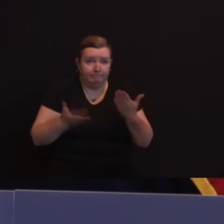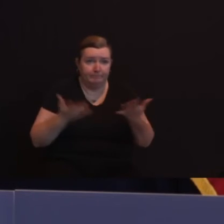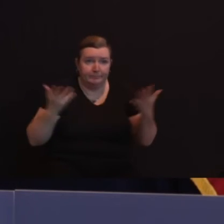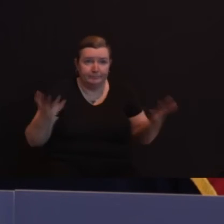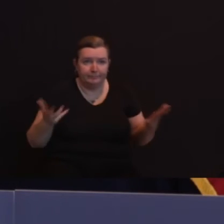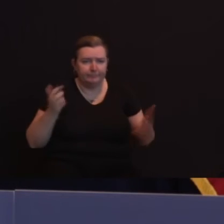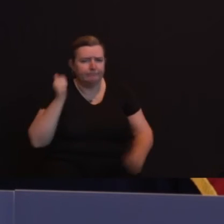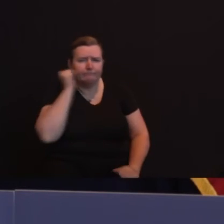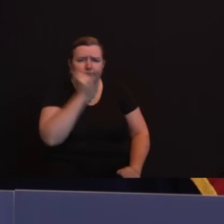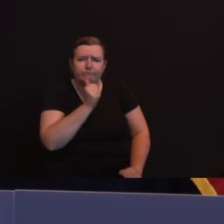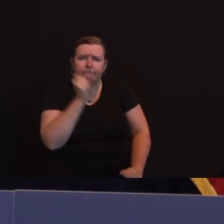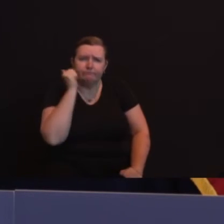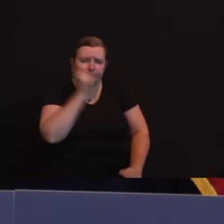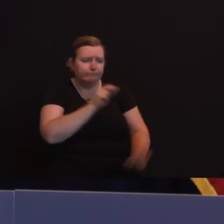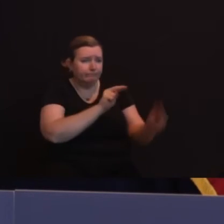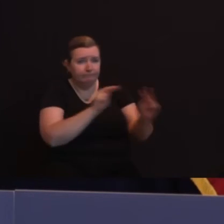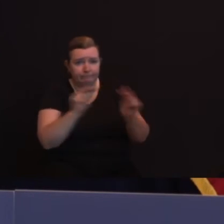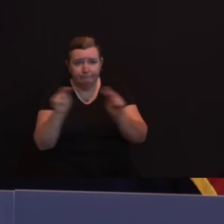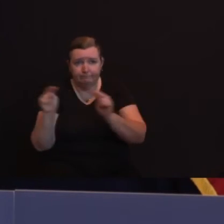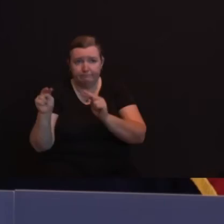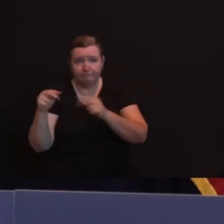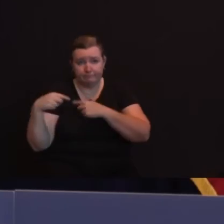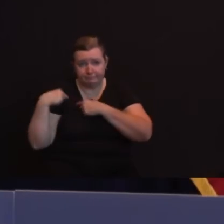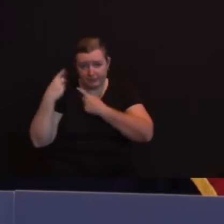and we've looked at it every day since March. Yep.